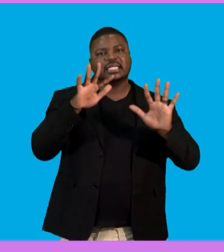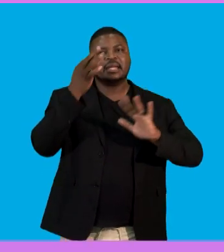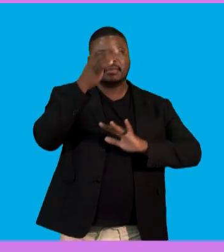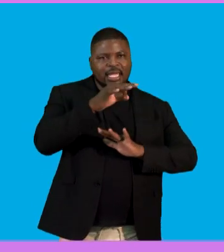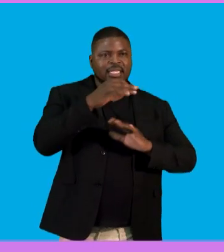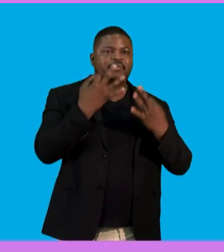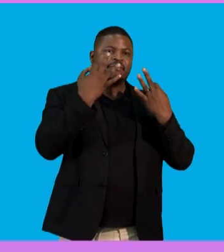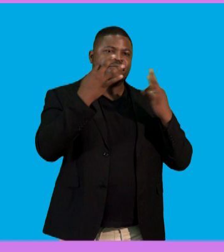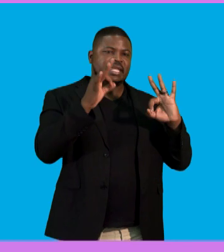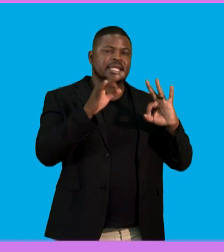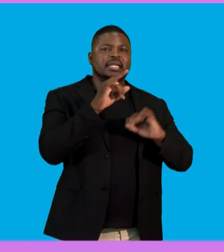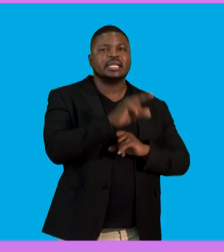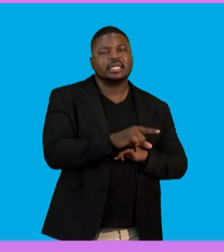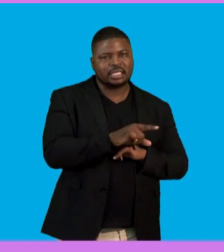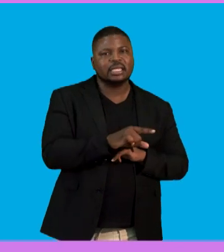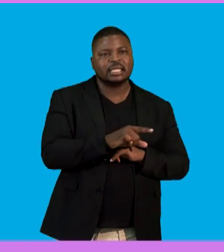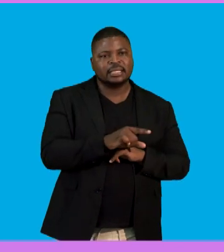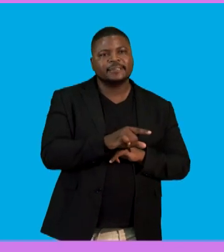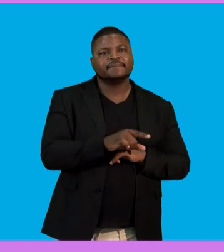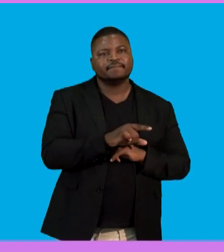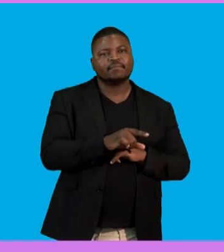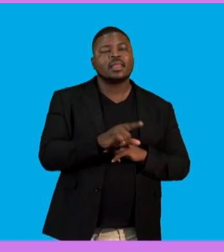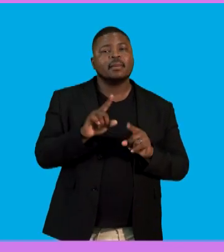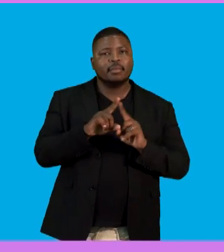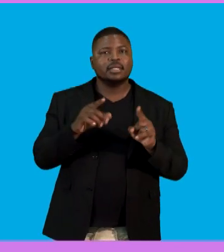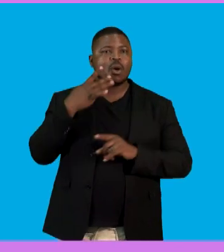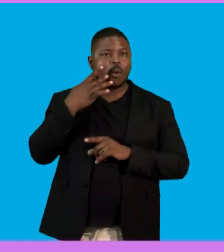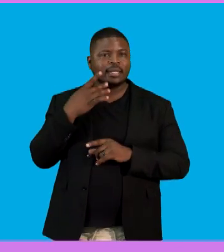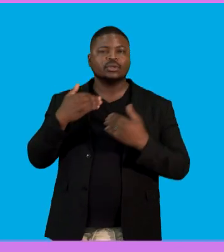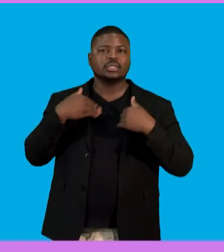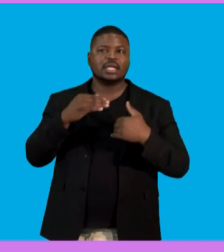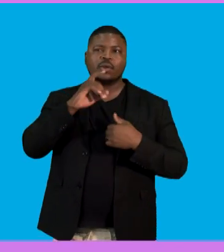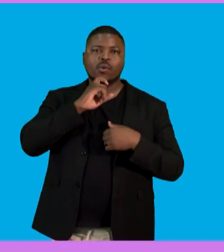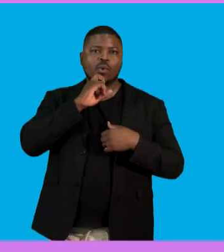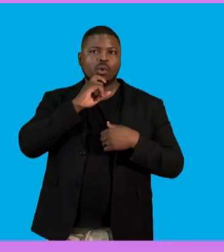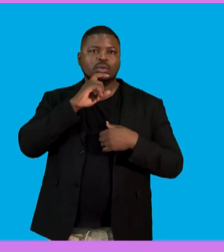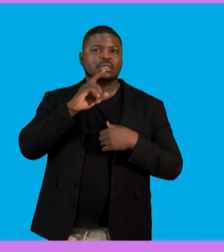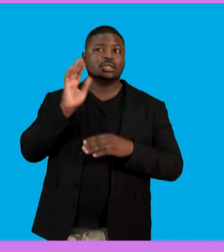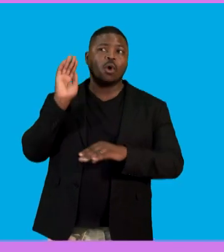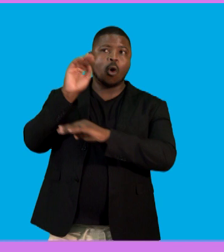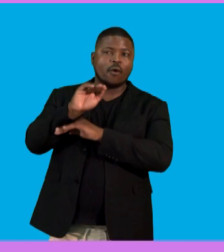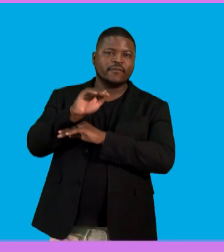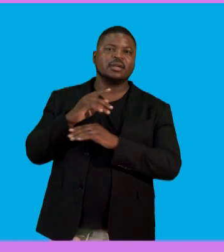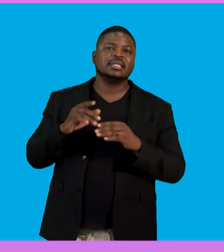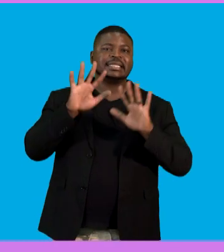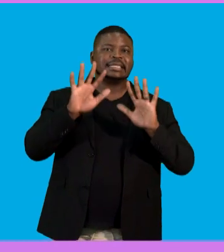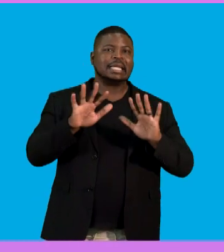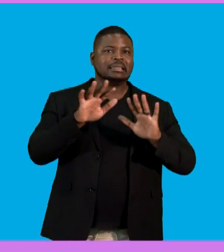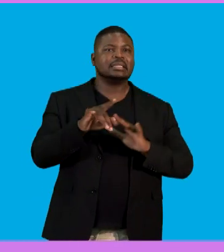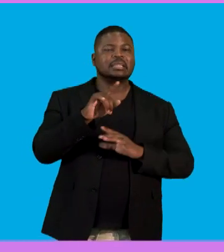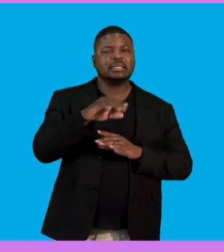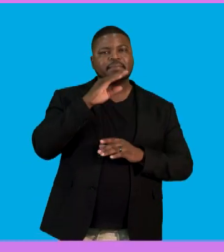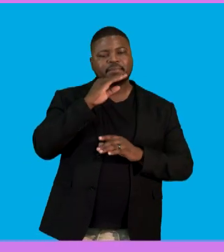10 minutes are free. So they've allocated 10 free minutes. Then the moment you use more than 10, that is where you start paying